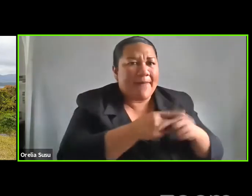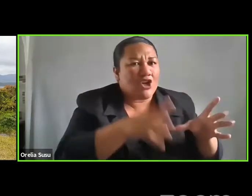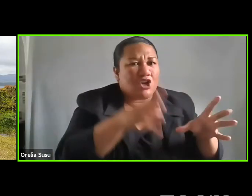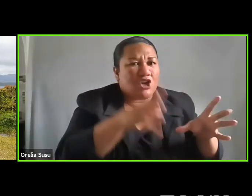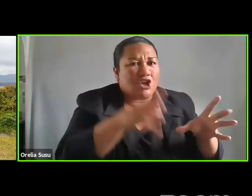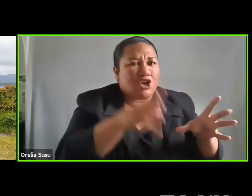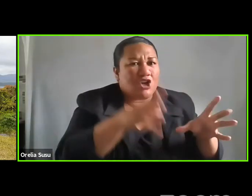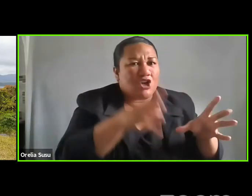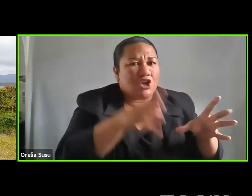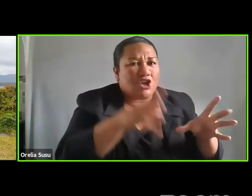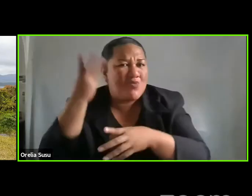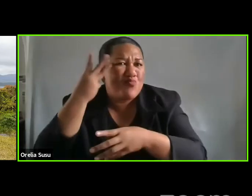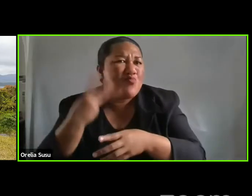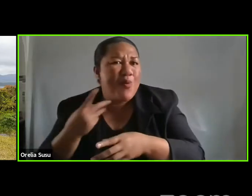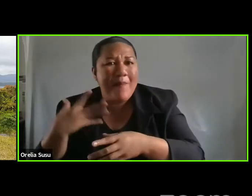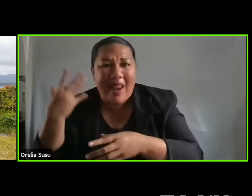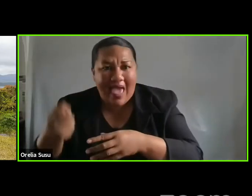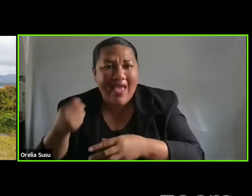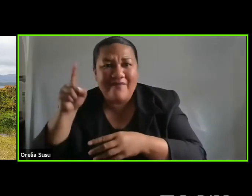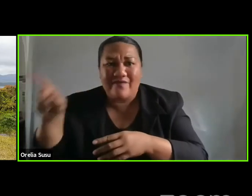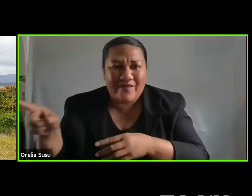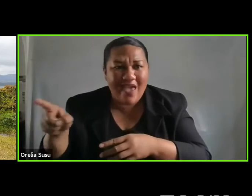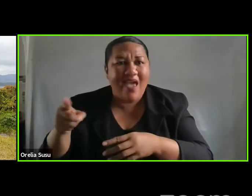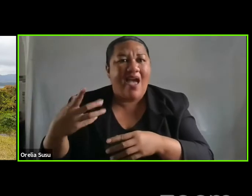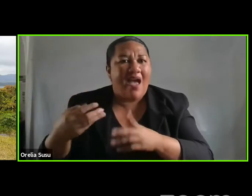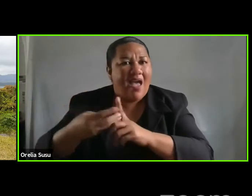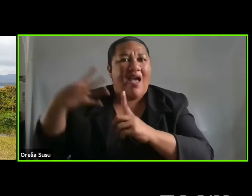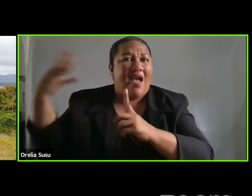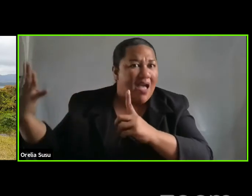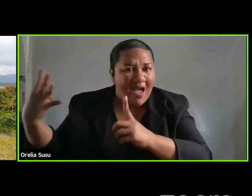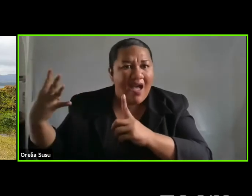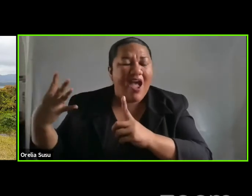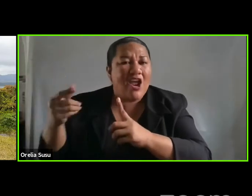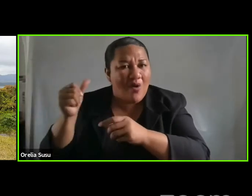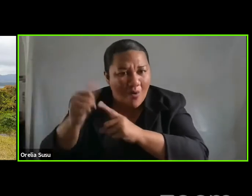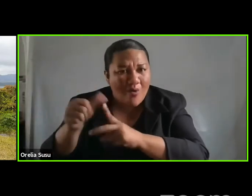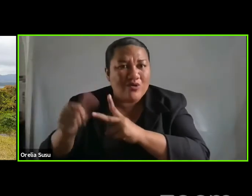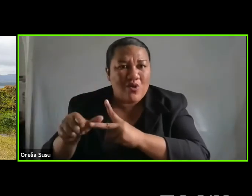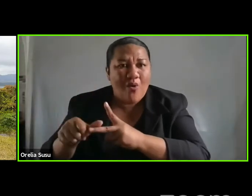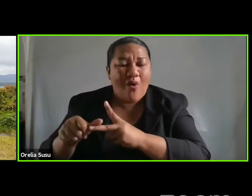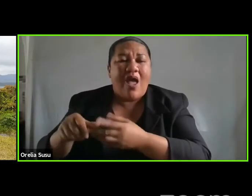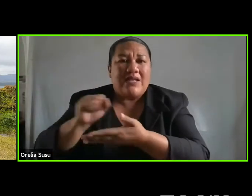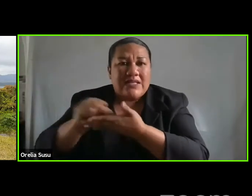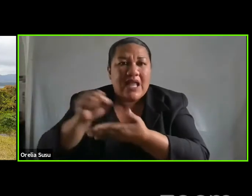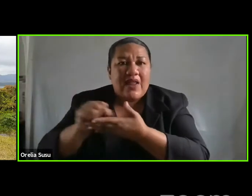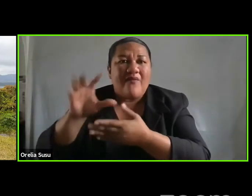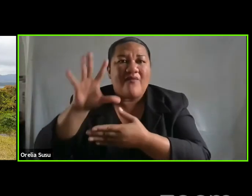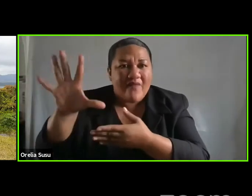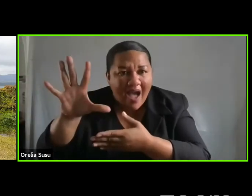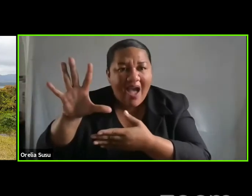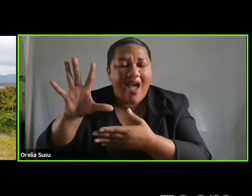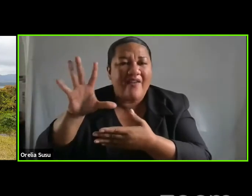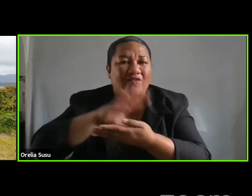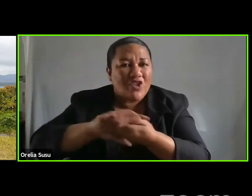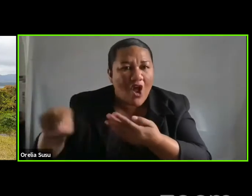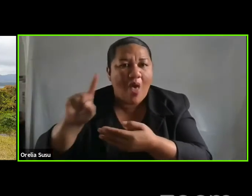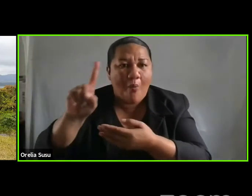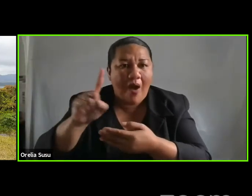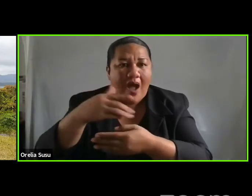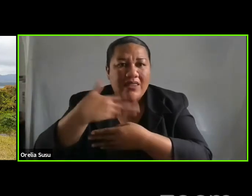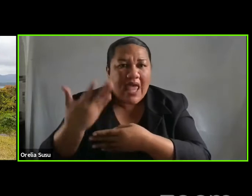sitting and majority of our lbt members are earning five dollars per day when some of us are living in a fully air con